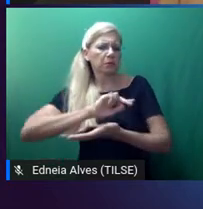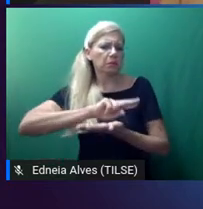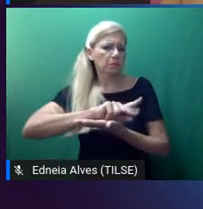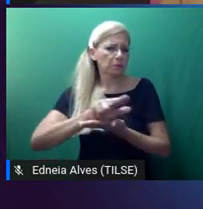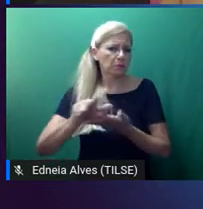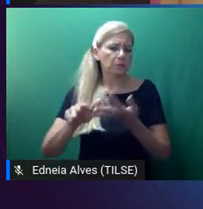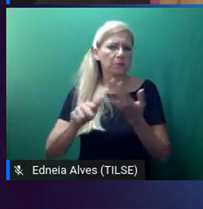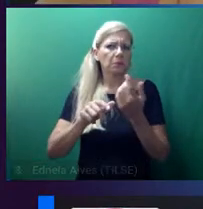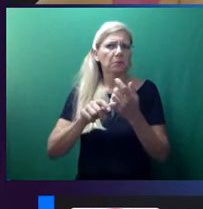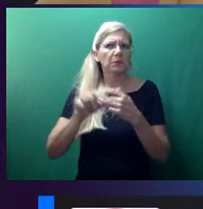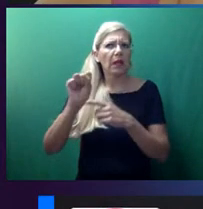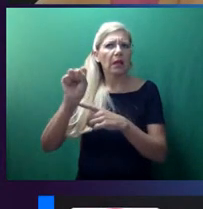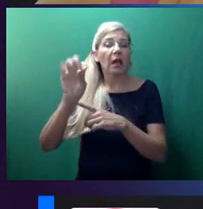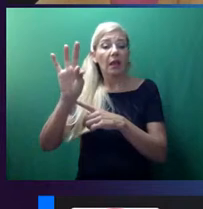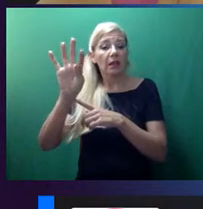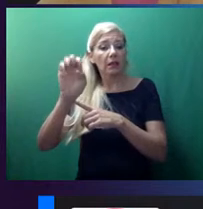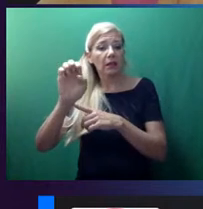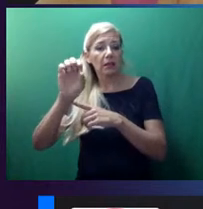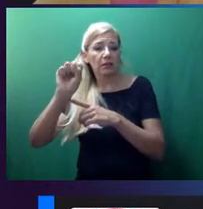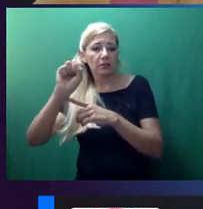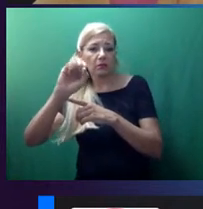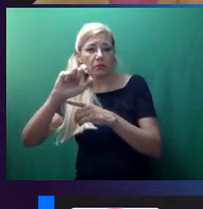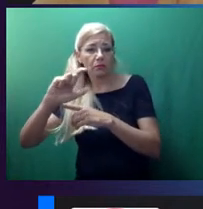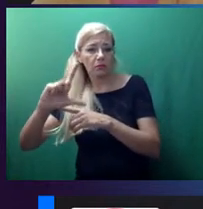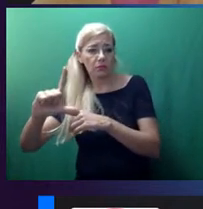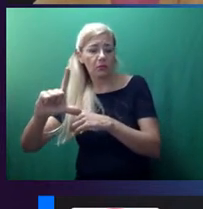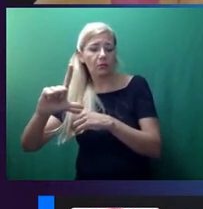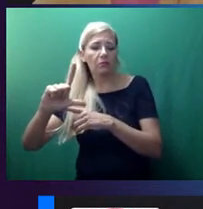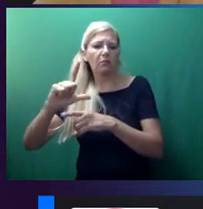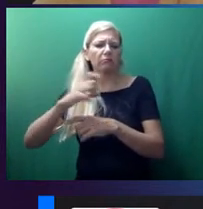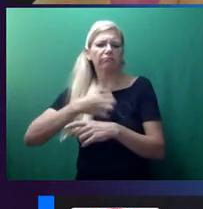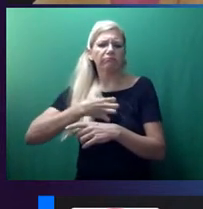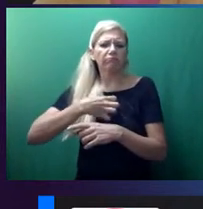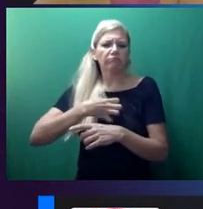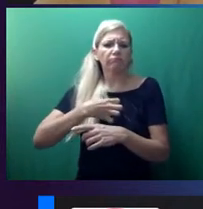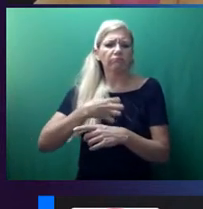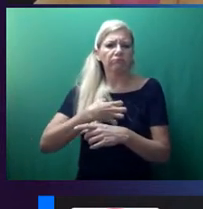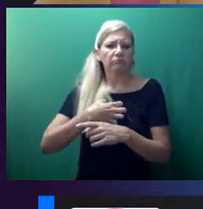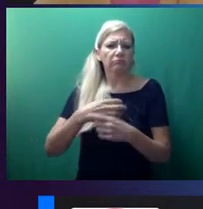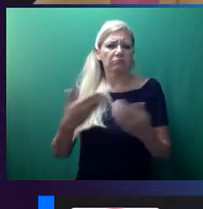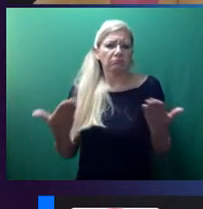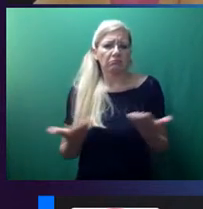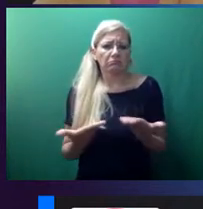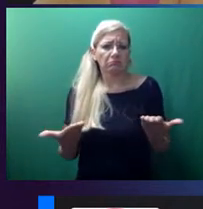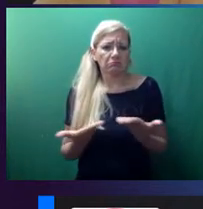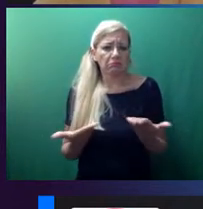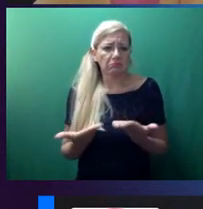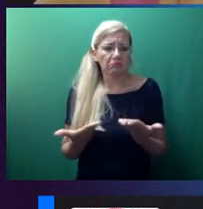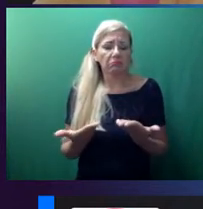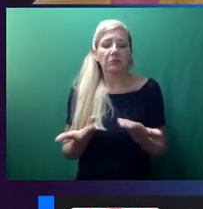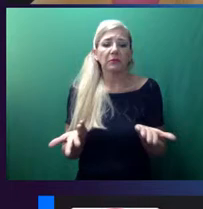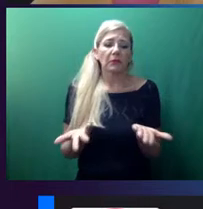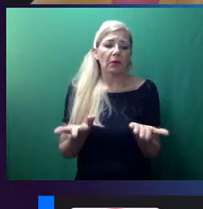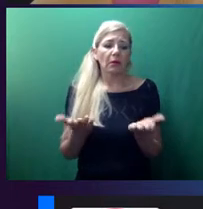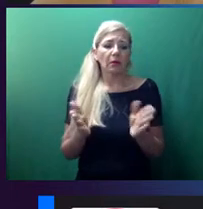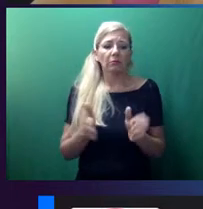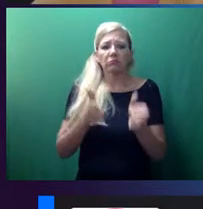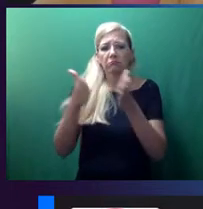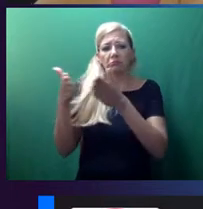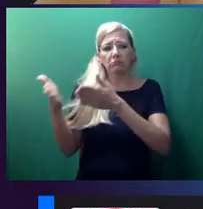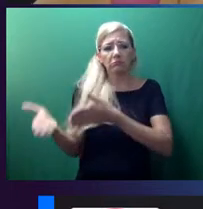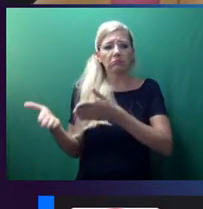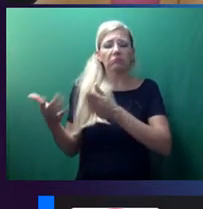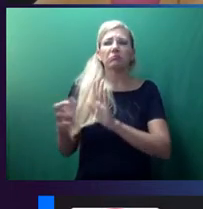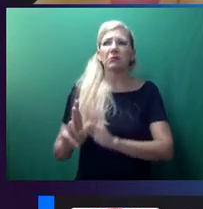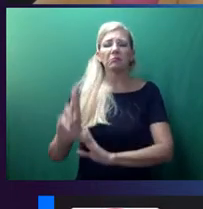field? And you can see the photo here on the side that